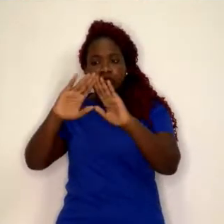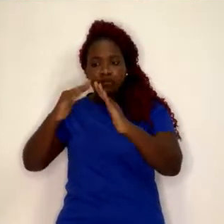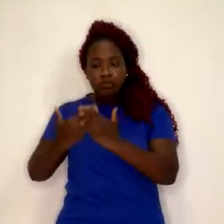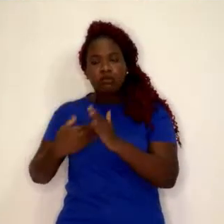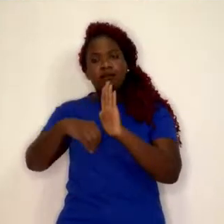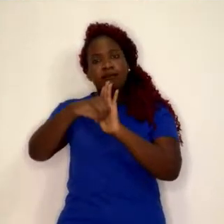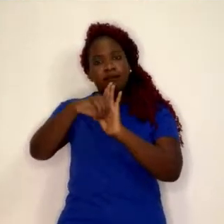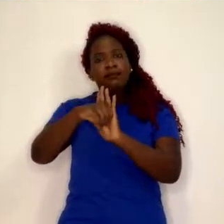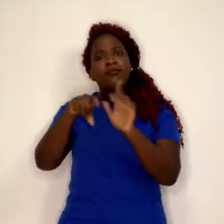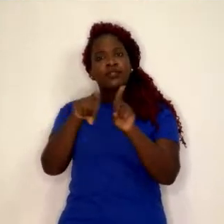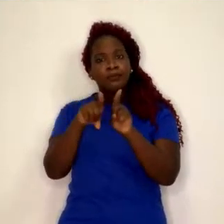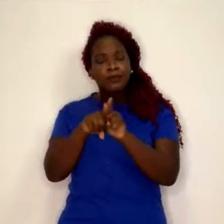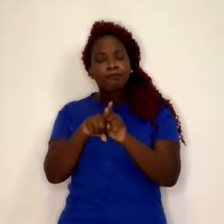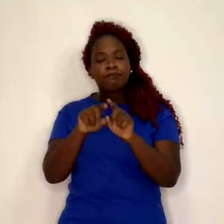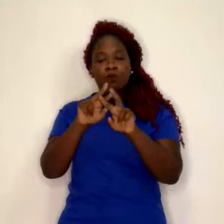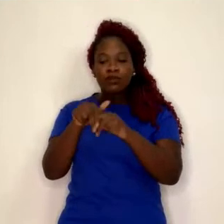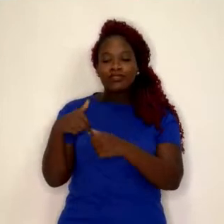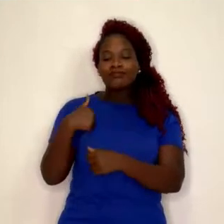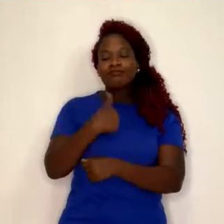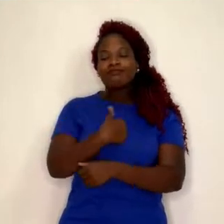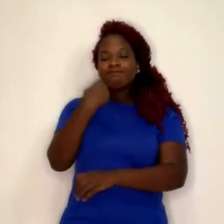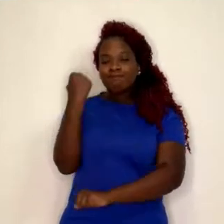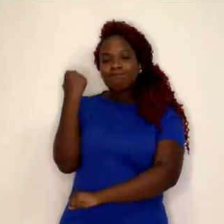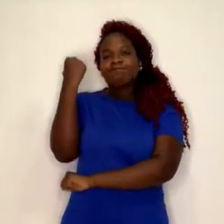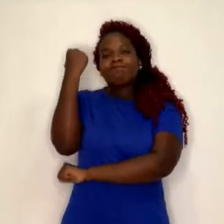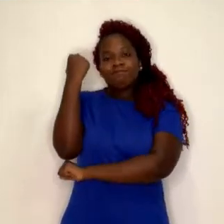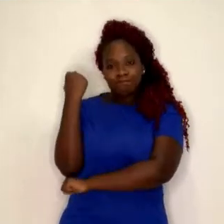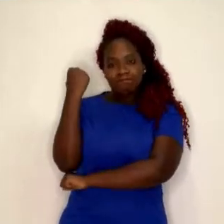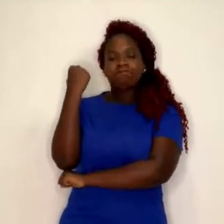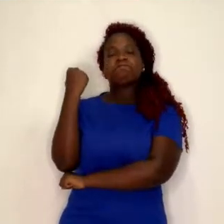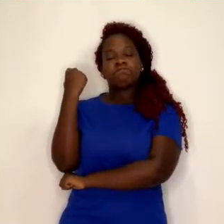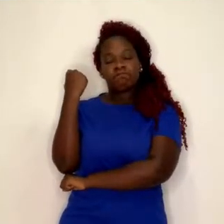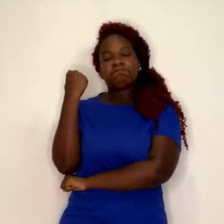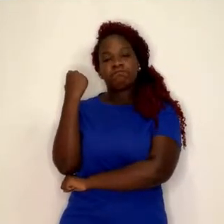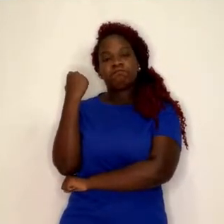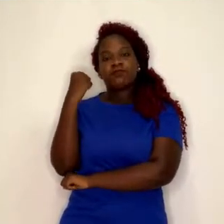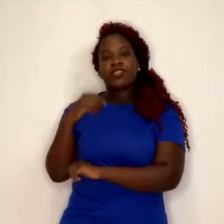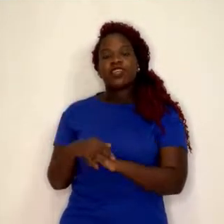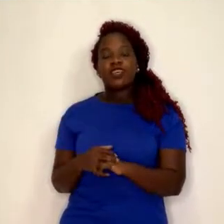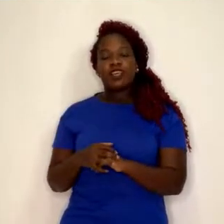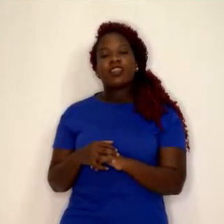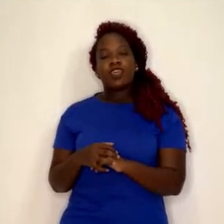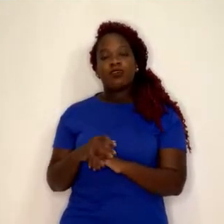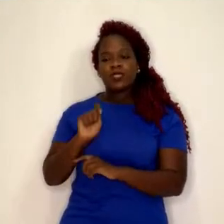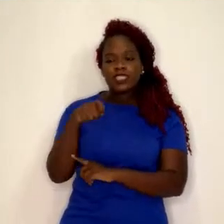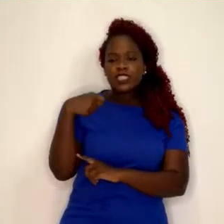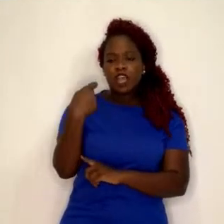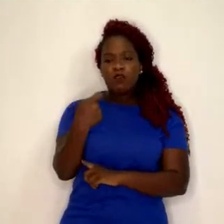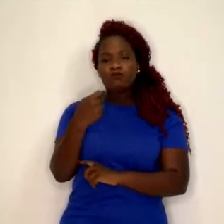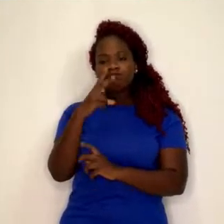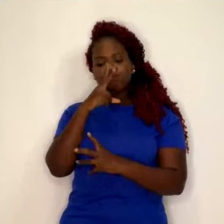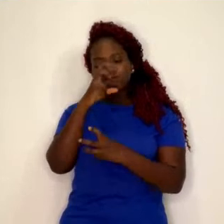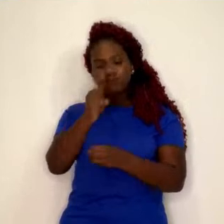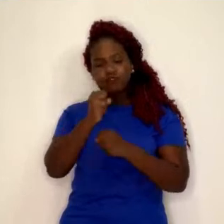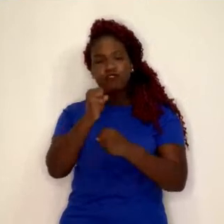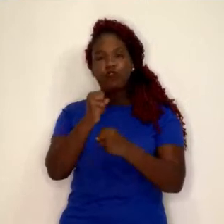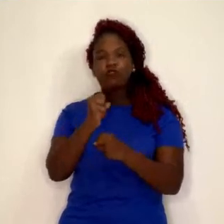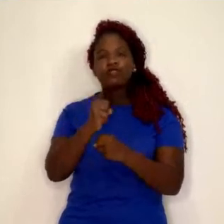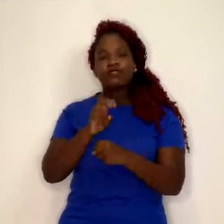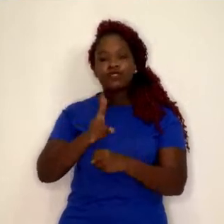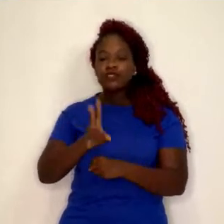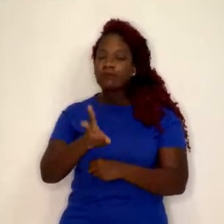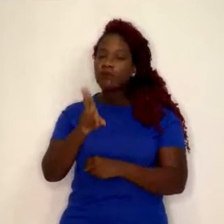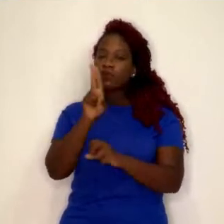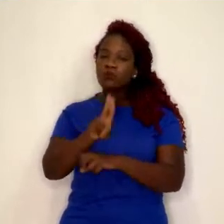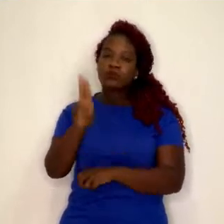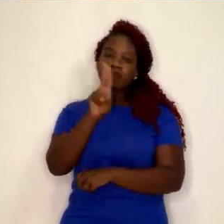country is a crime. And then we are resisting. I think that's the best and strongest word that we have